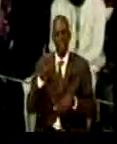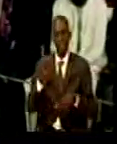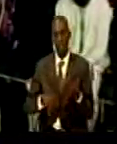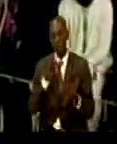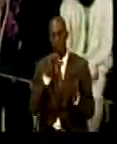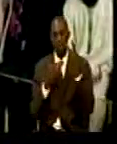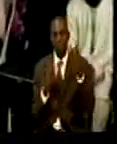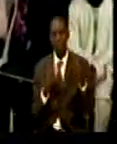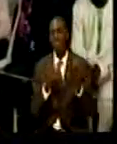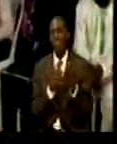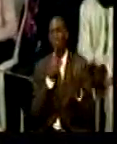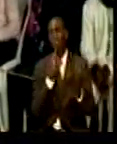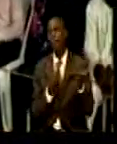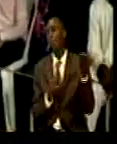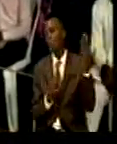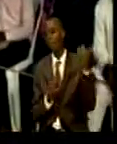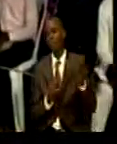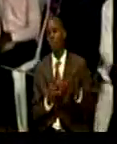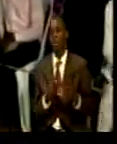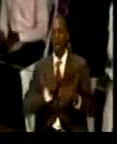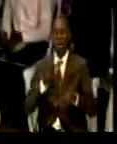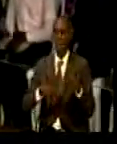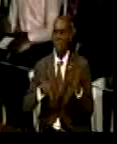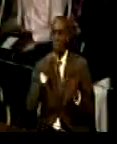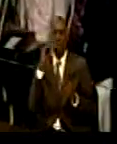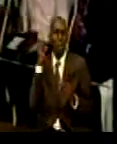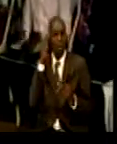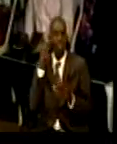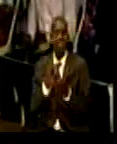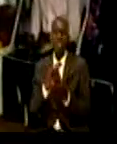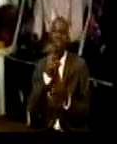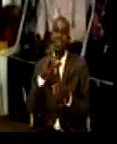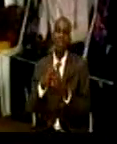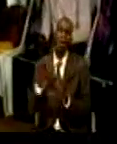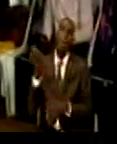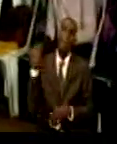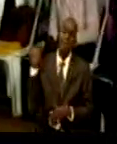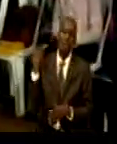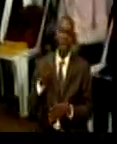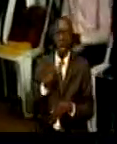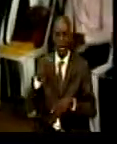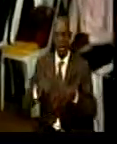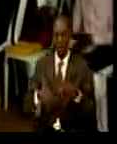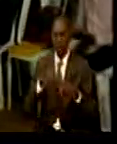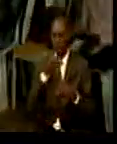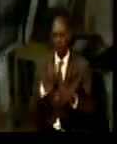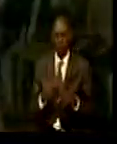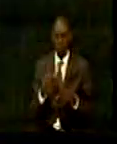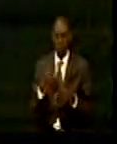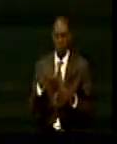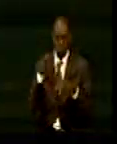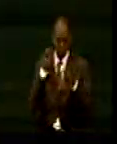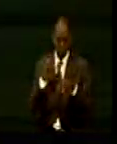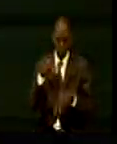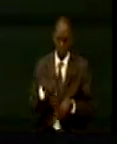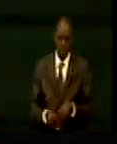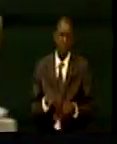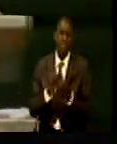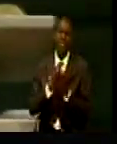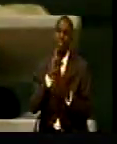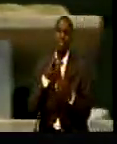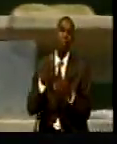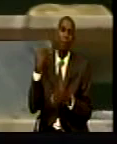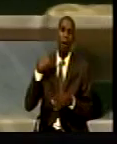away. I cannot hear, that will pass away. I cannot bench, that will pass away. I cannot walk, I cannot